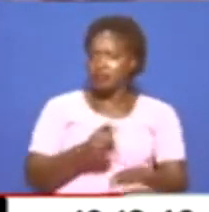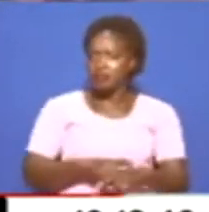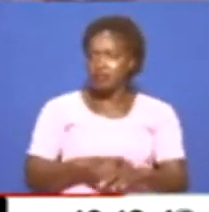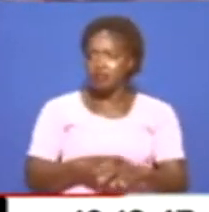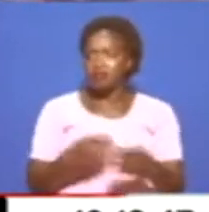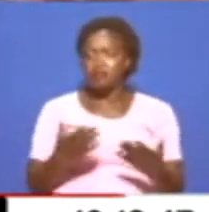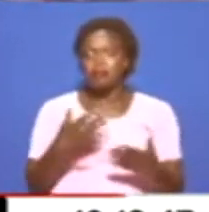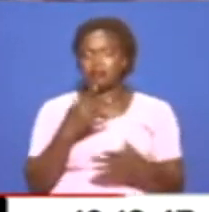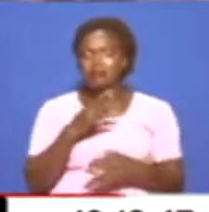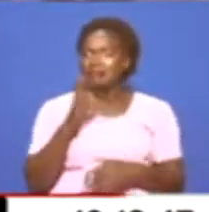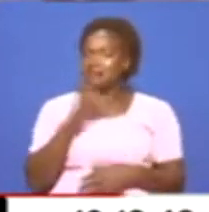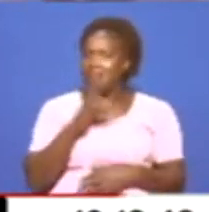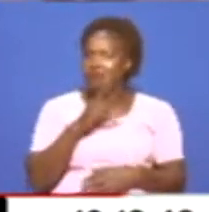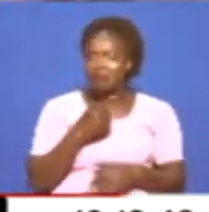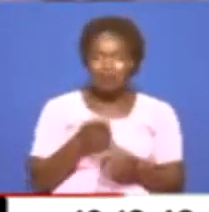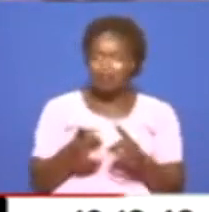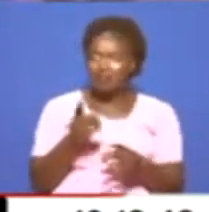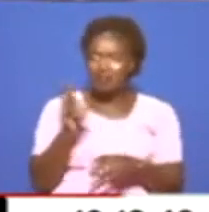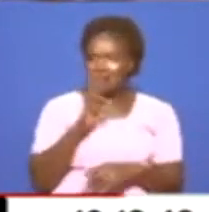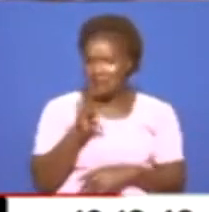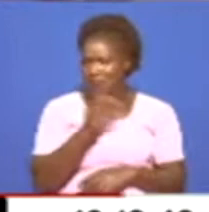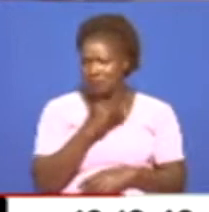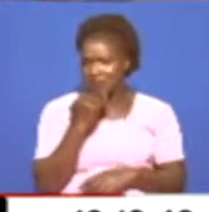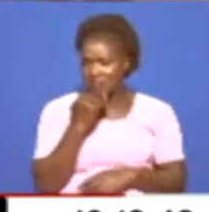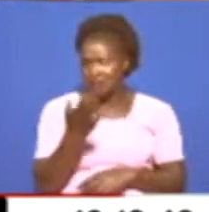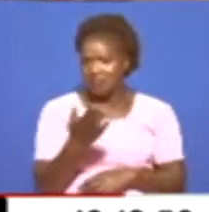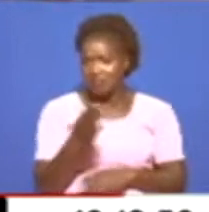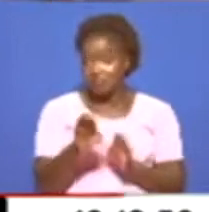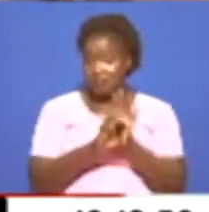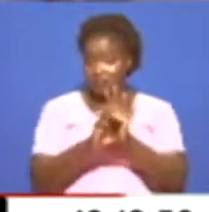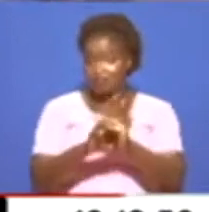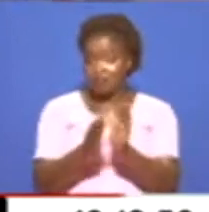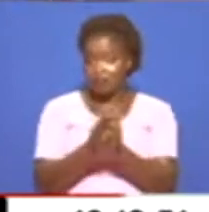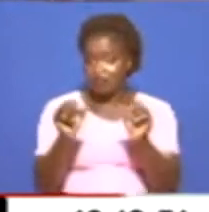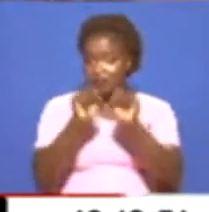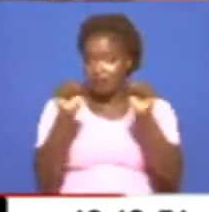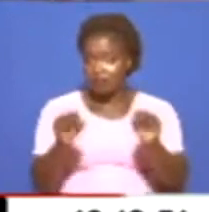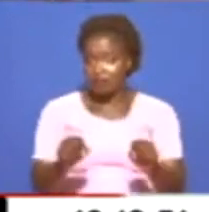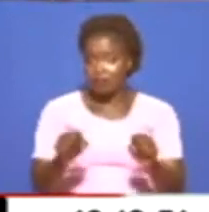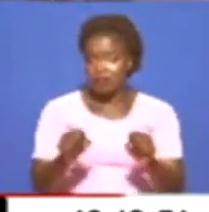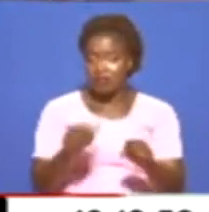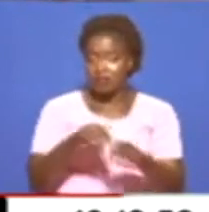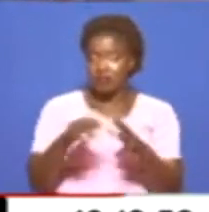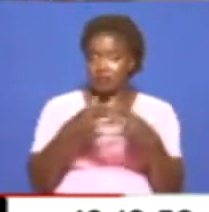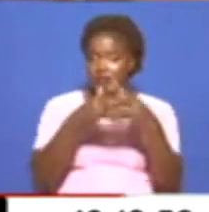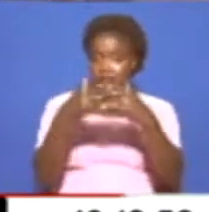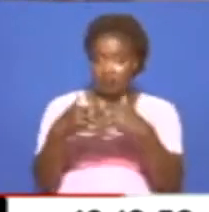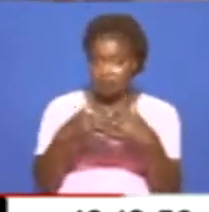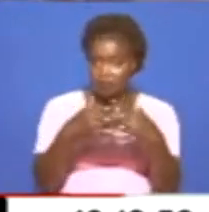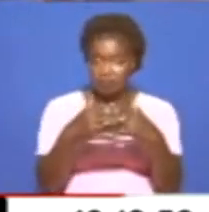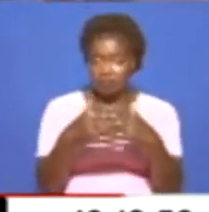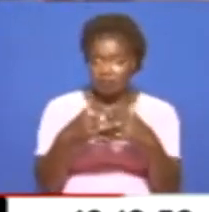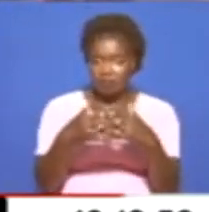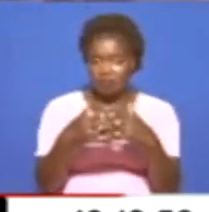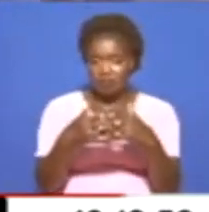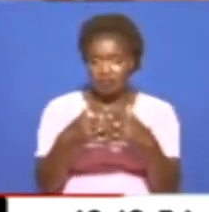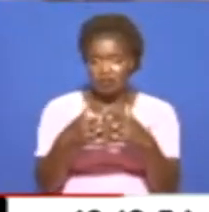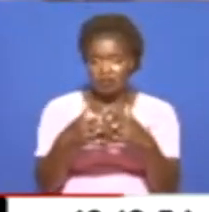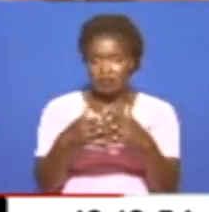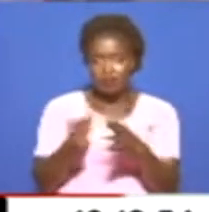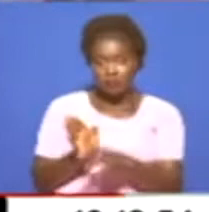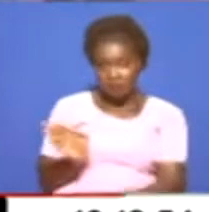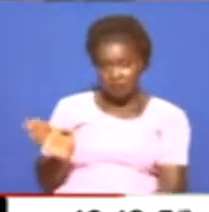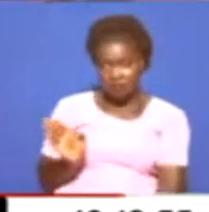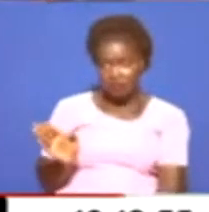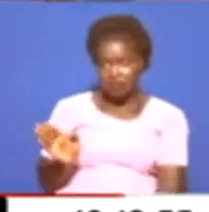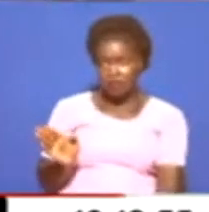draconian, but then they cannot be draconian. If, for example, you look at the system in the United States of America, we are looking at somebody like Barack Obama, not to